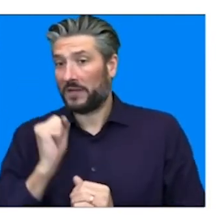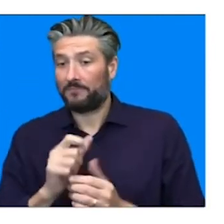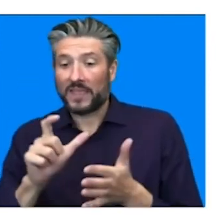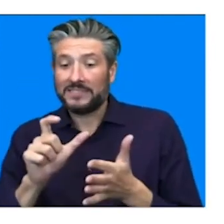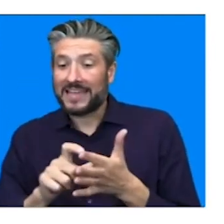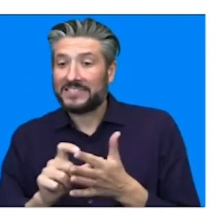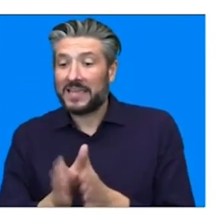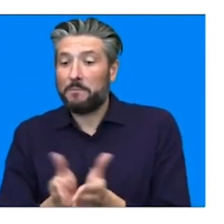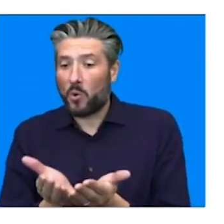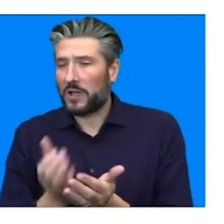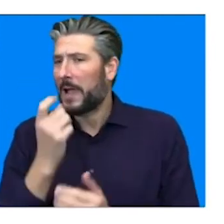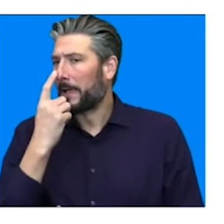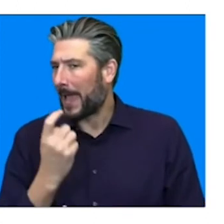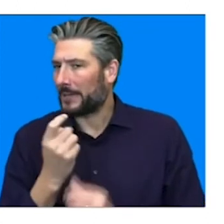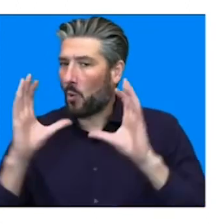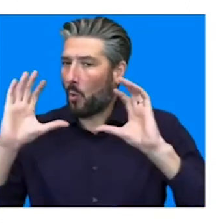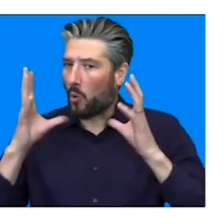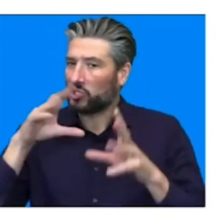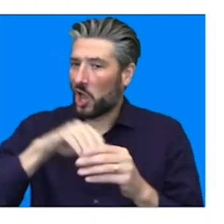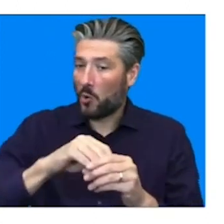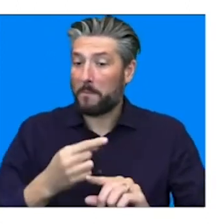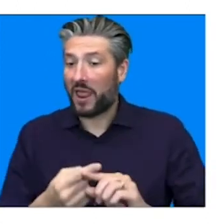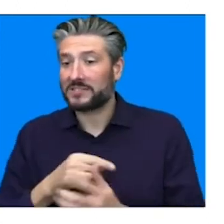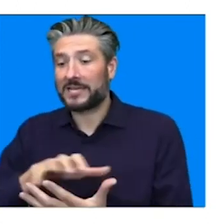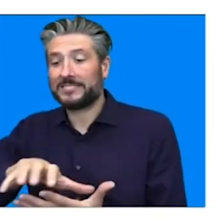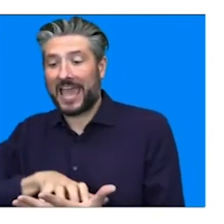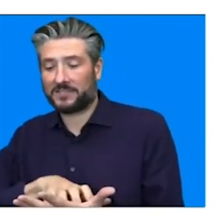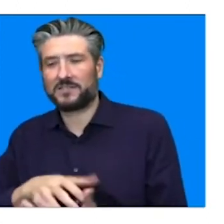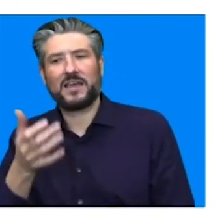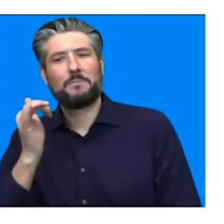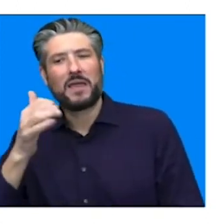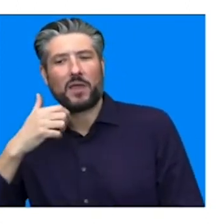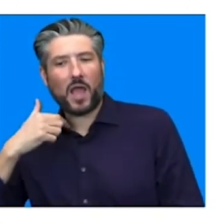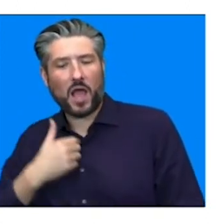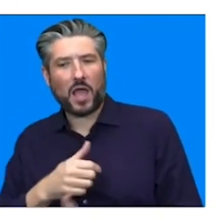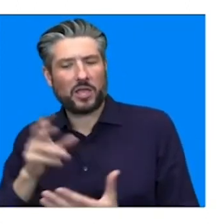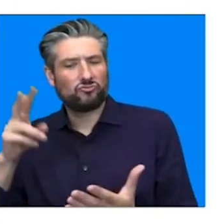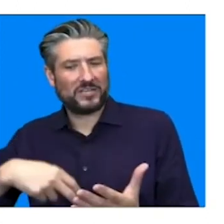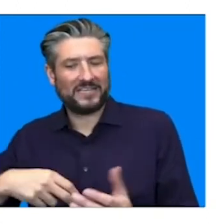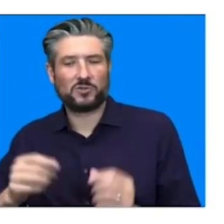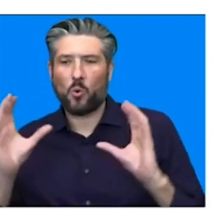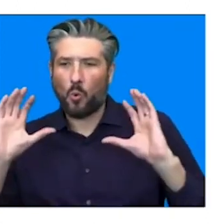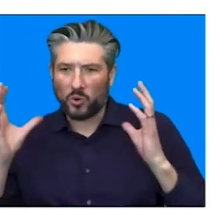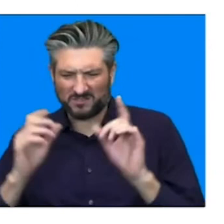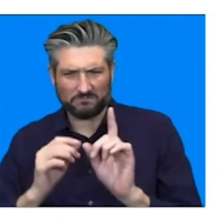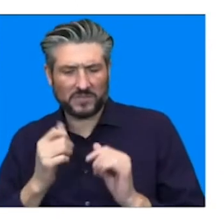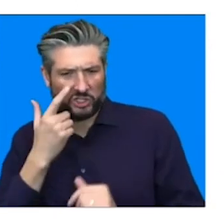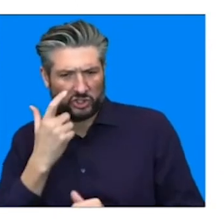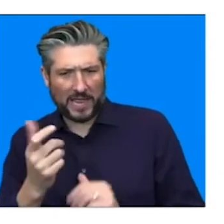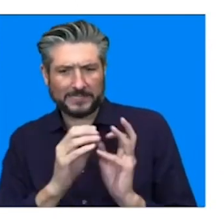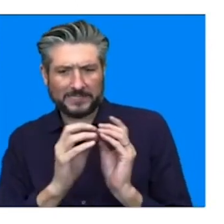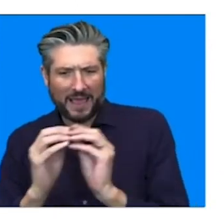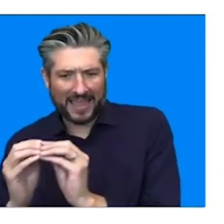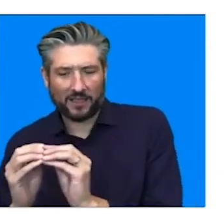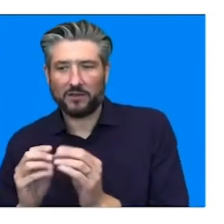audio and text, so if you're reading the audio and you suddenly need to check the spelling of a complicated word or a formula